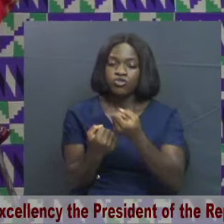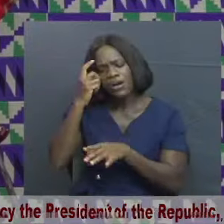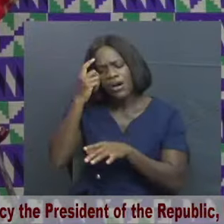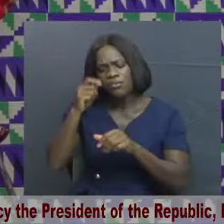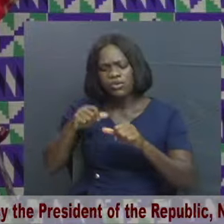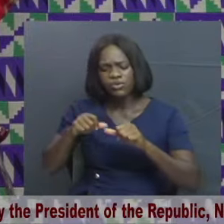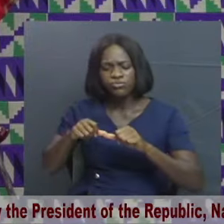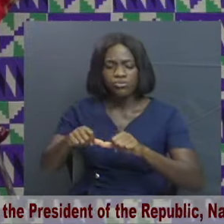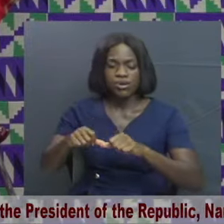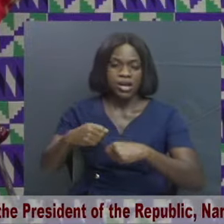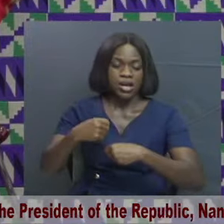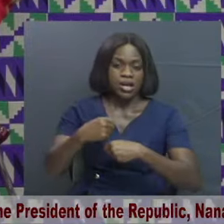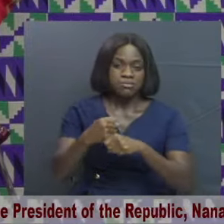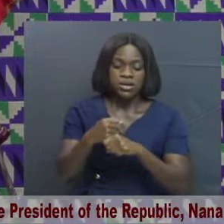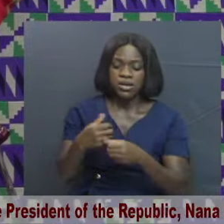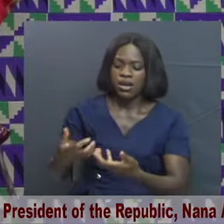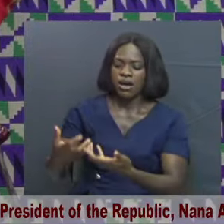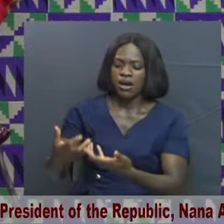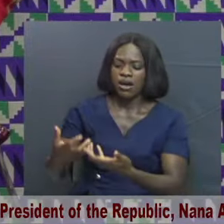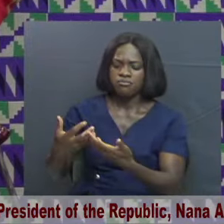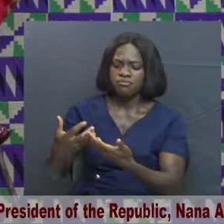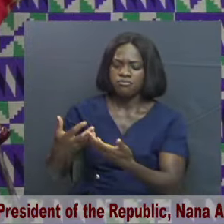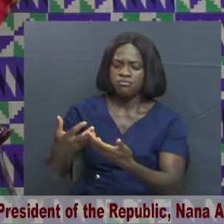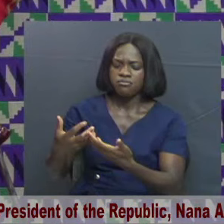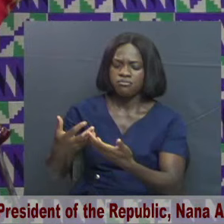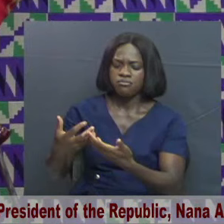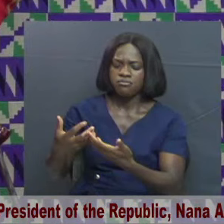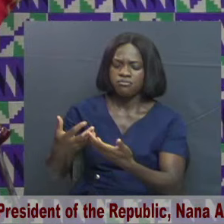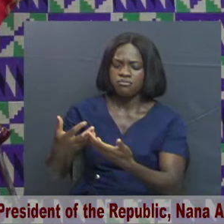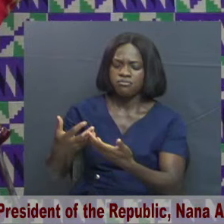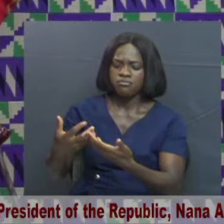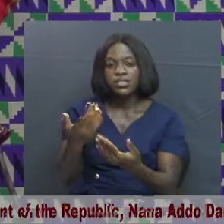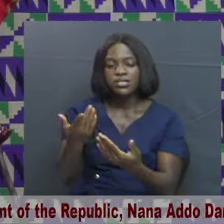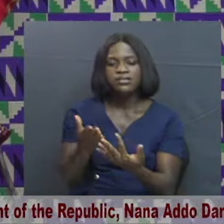agricultural machinery and equipment e easily